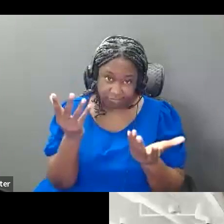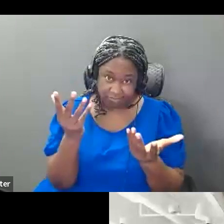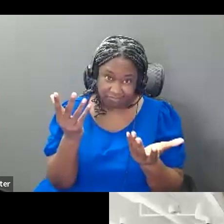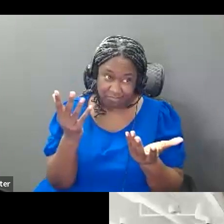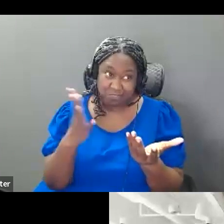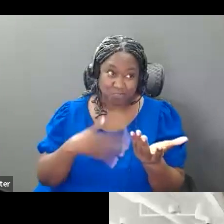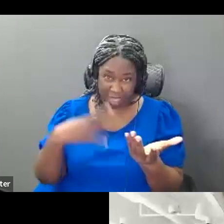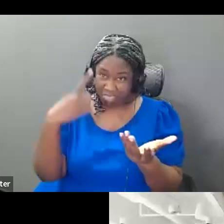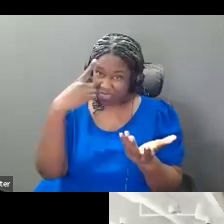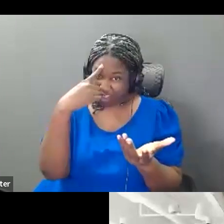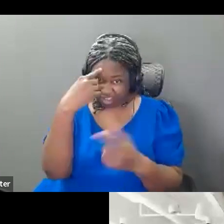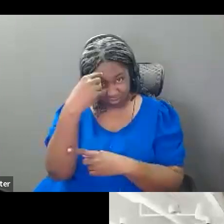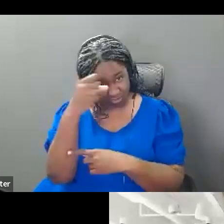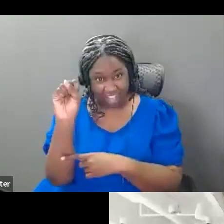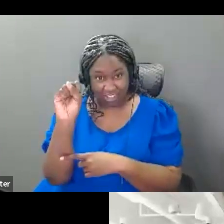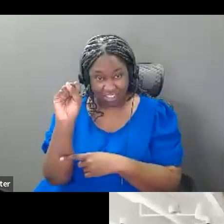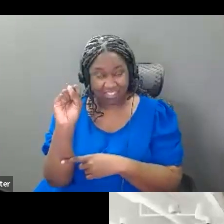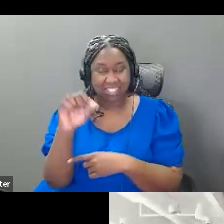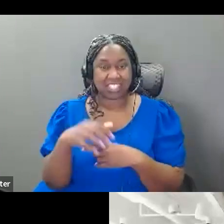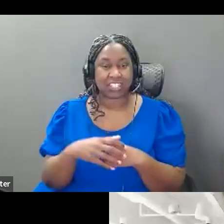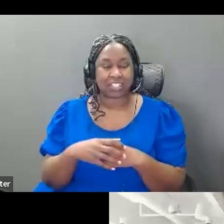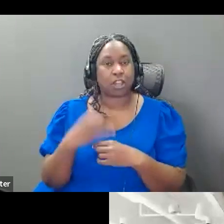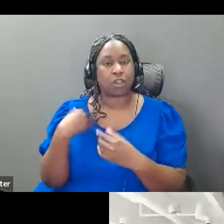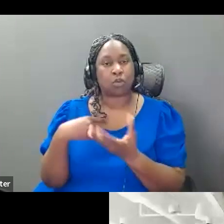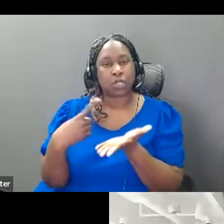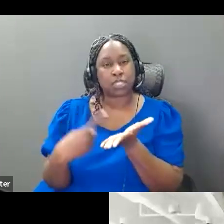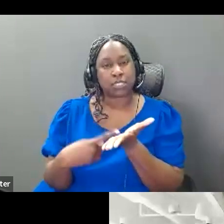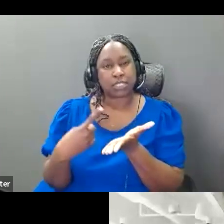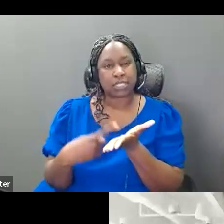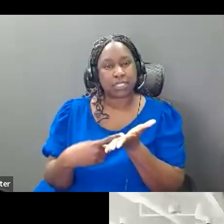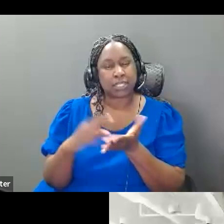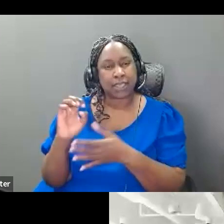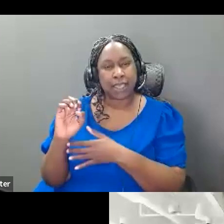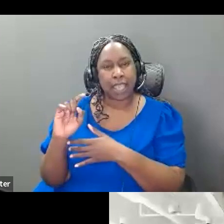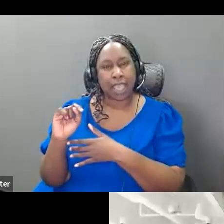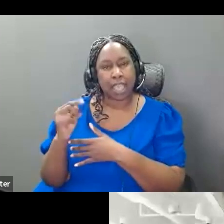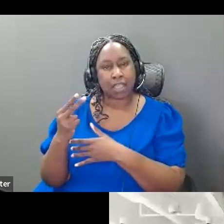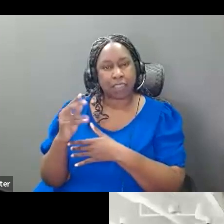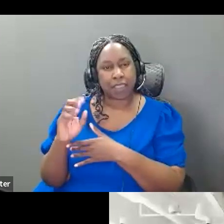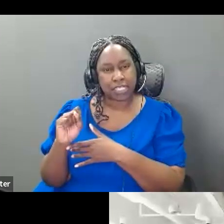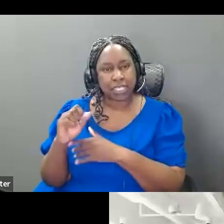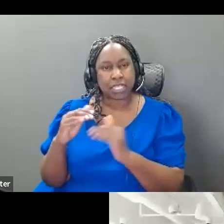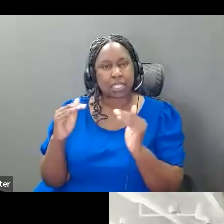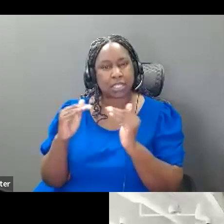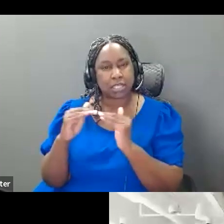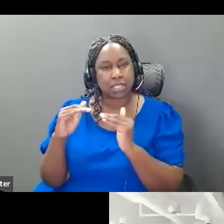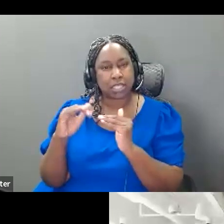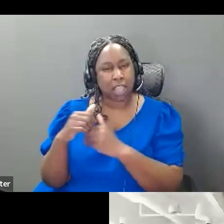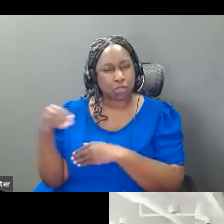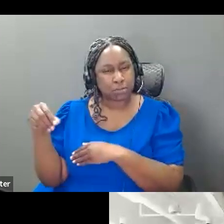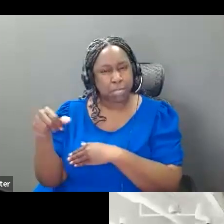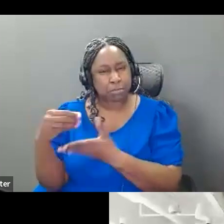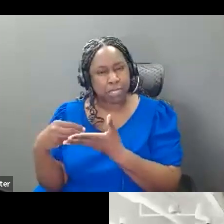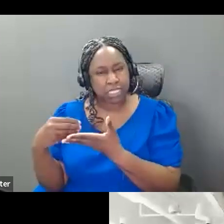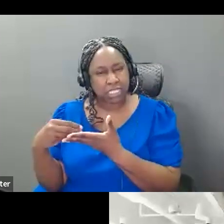thought that I'm going to offer you all. We talk a lot about the ethics and equity in how we spend money, but we